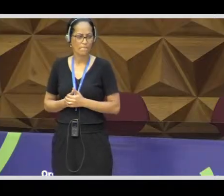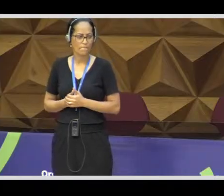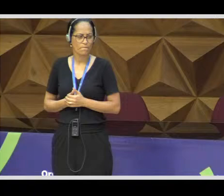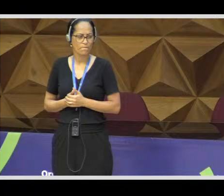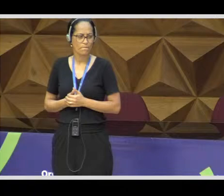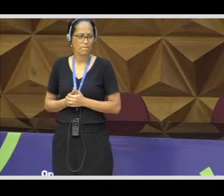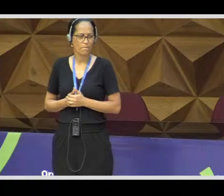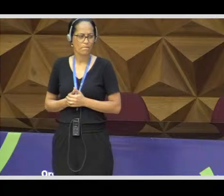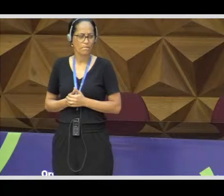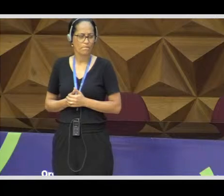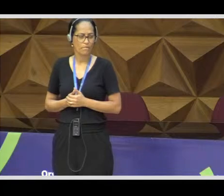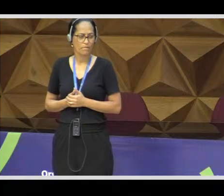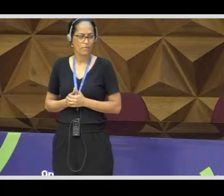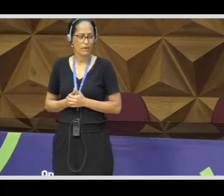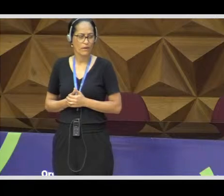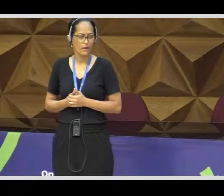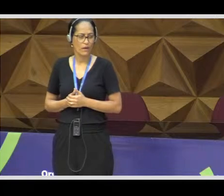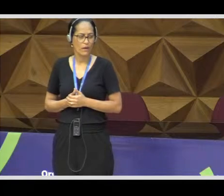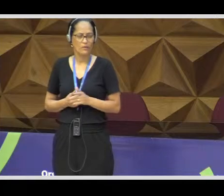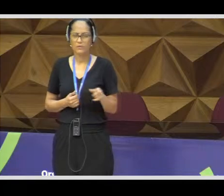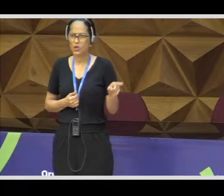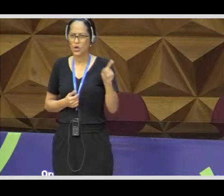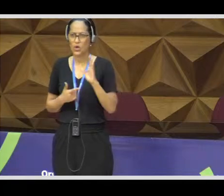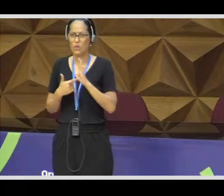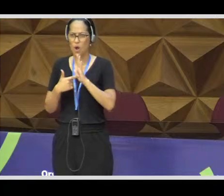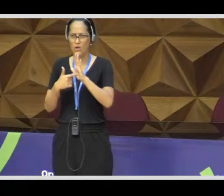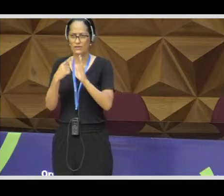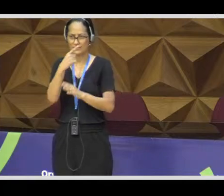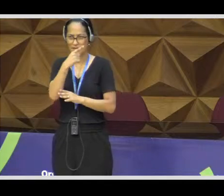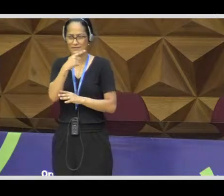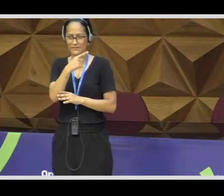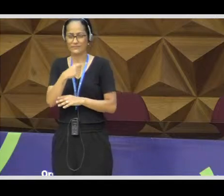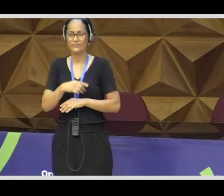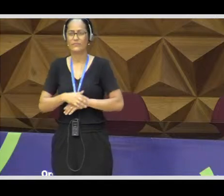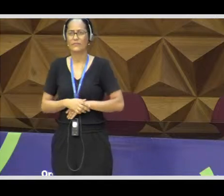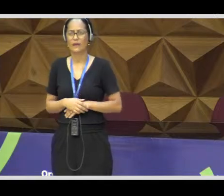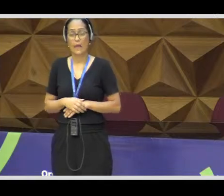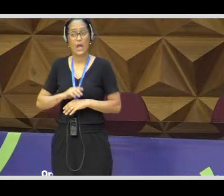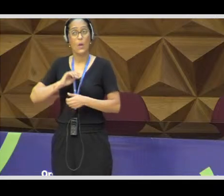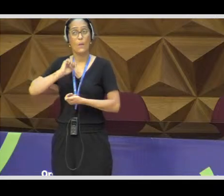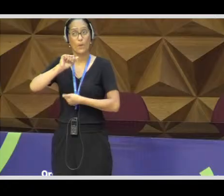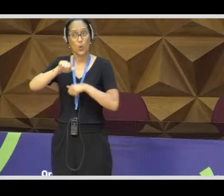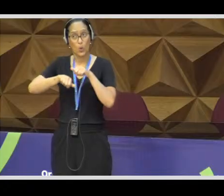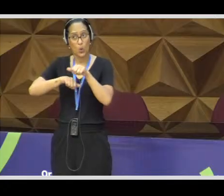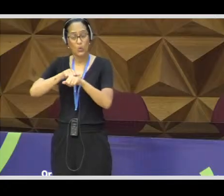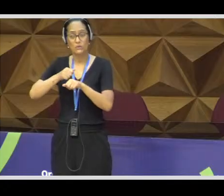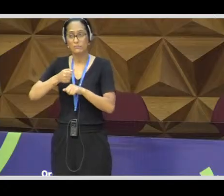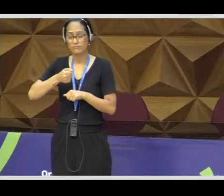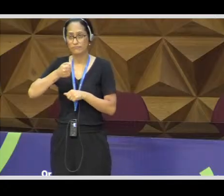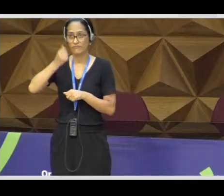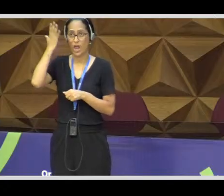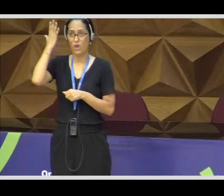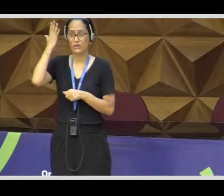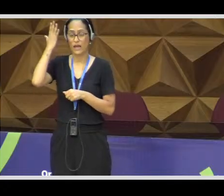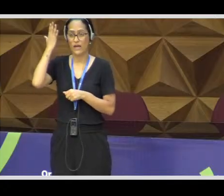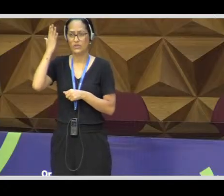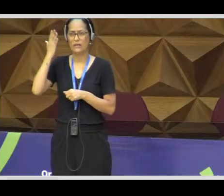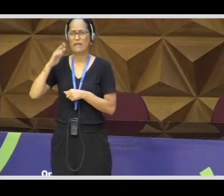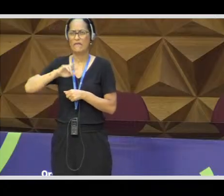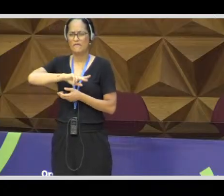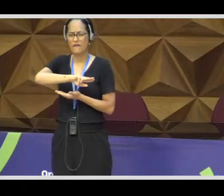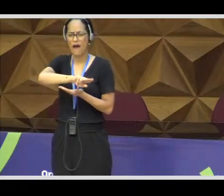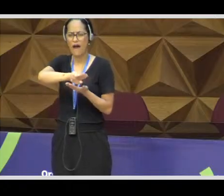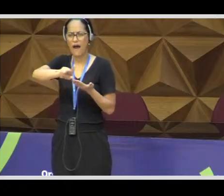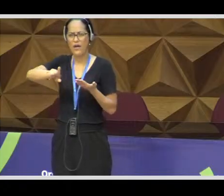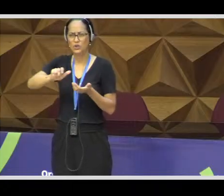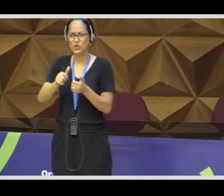is it suddenly starts changing speed. So different things are happening in the game, and the